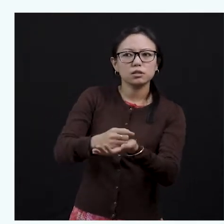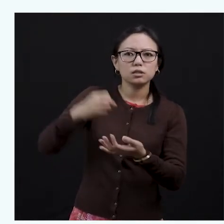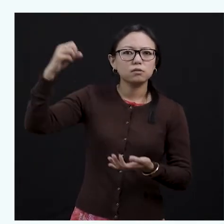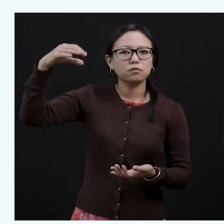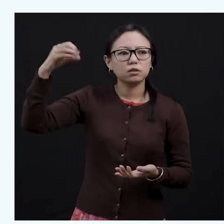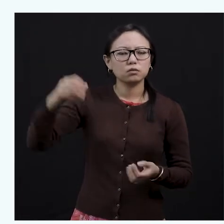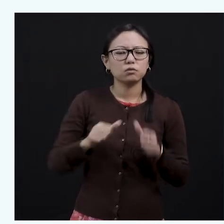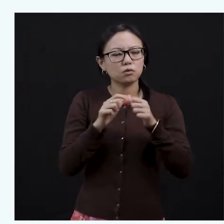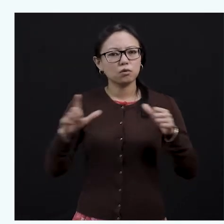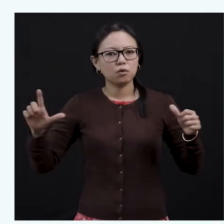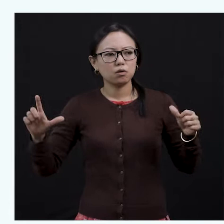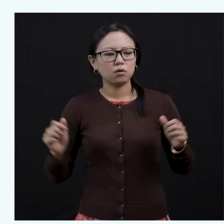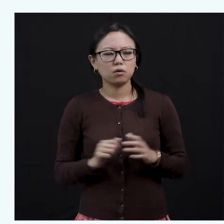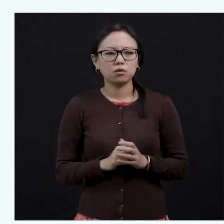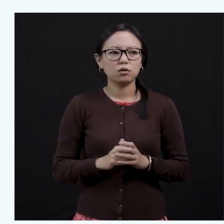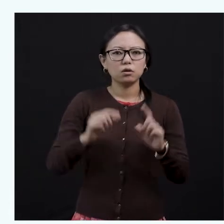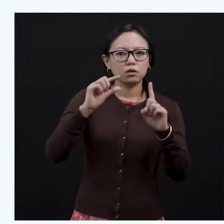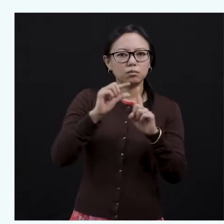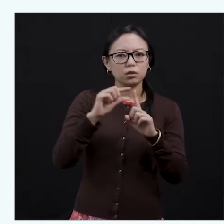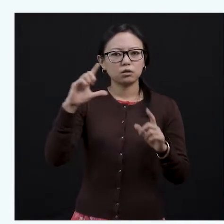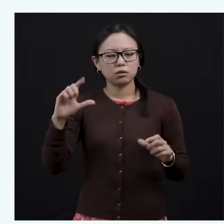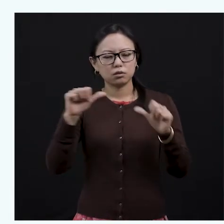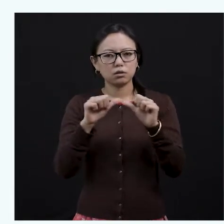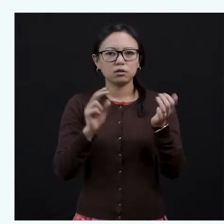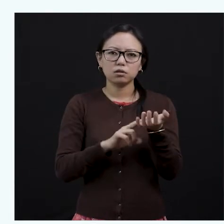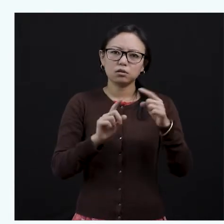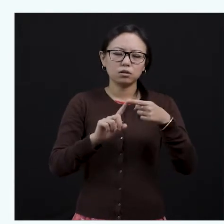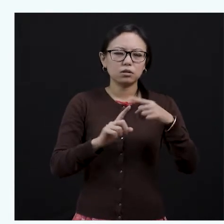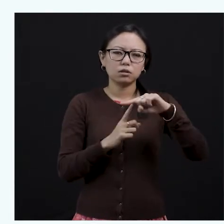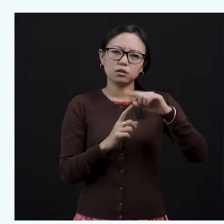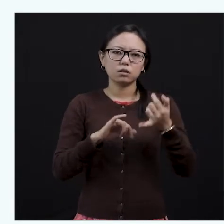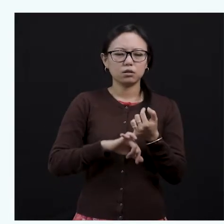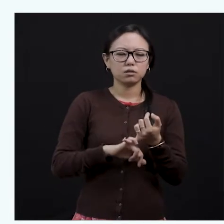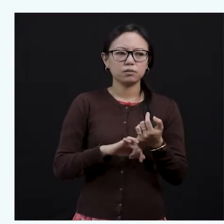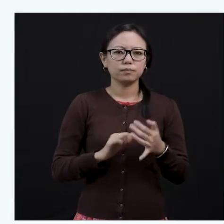why we can see the planets, we can see the moon, and also